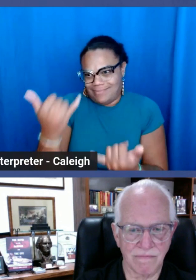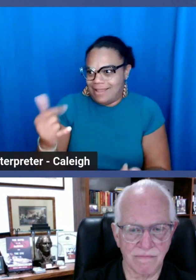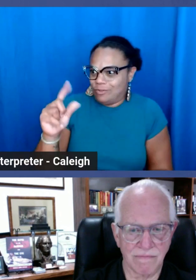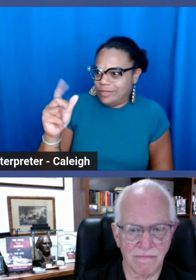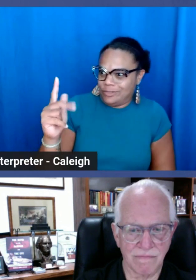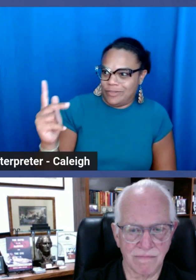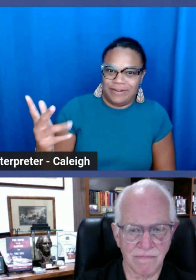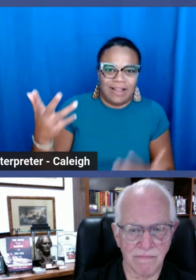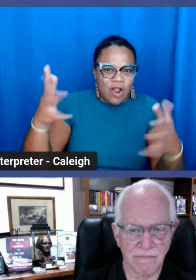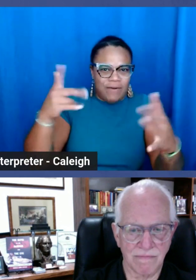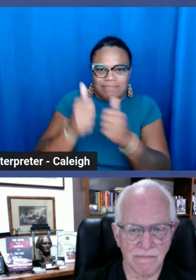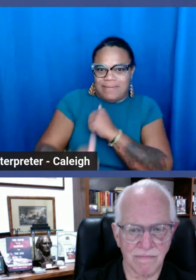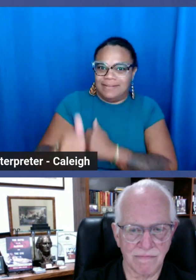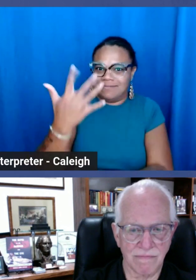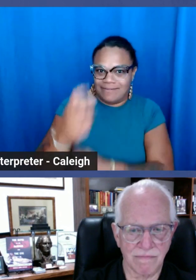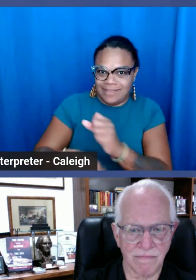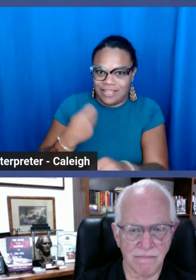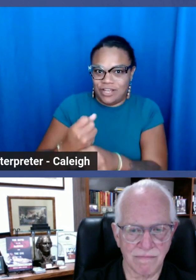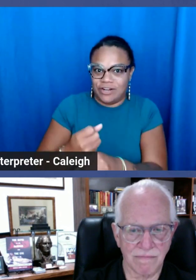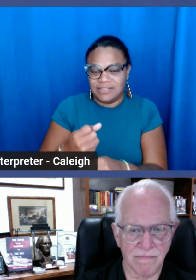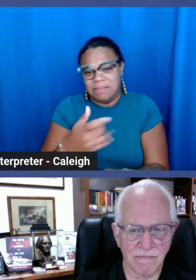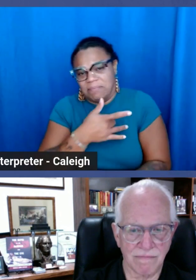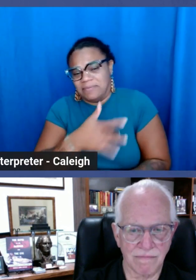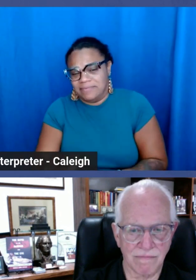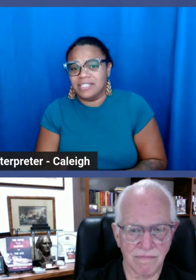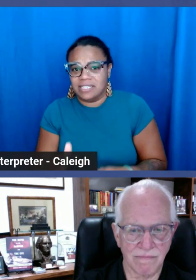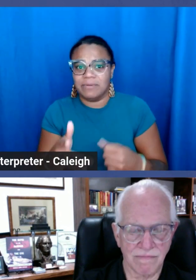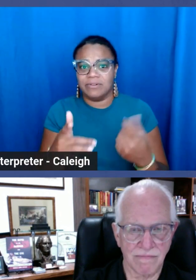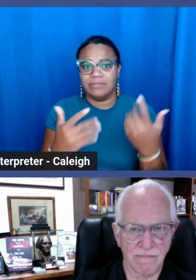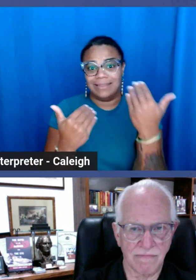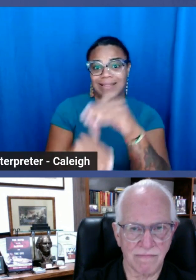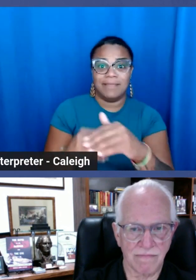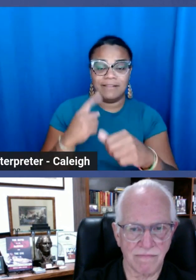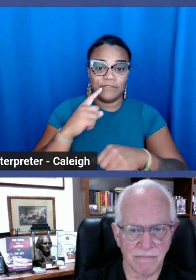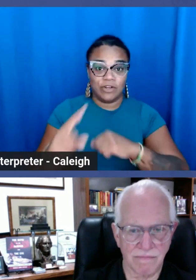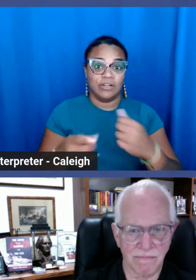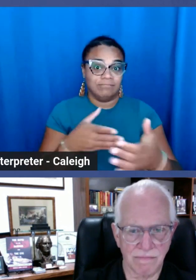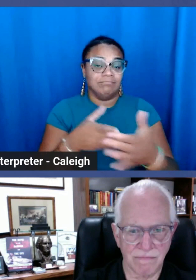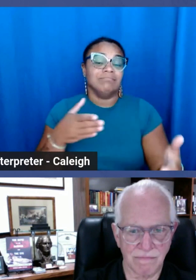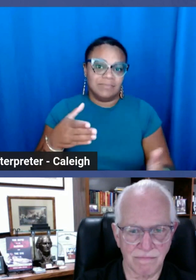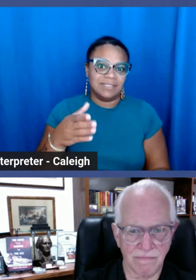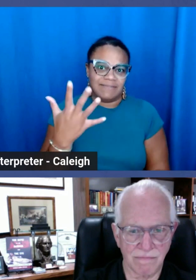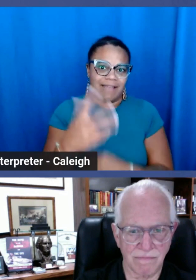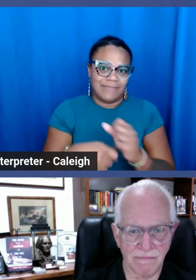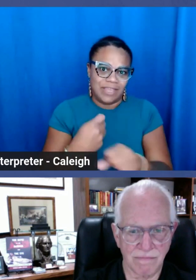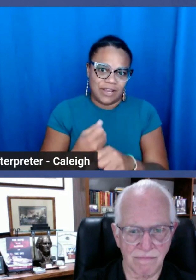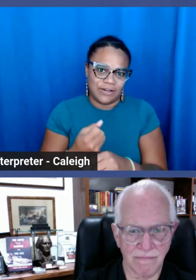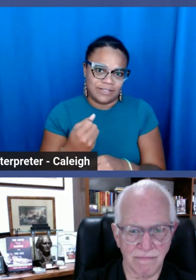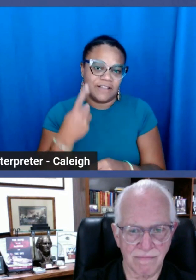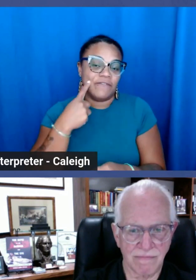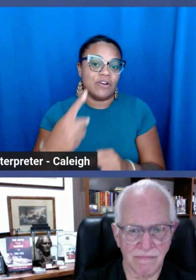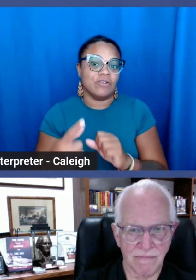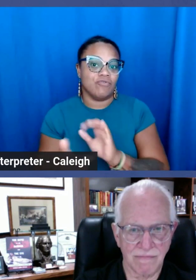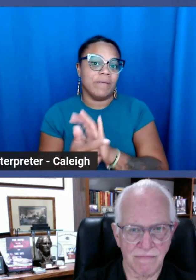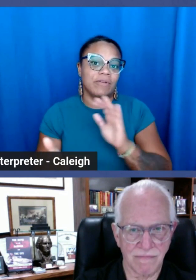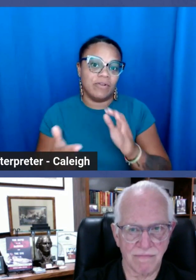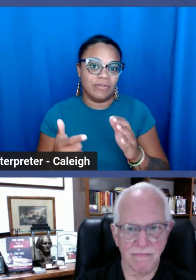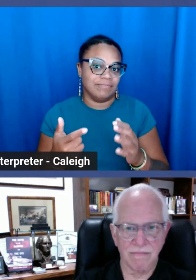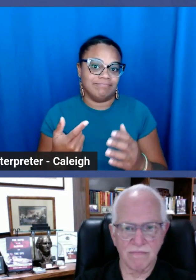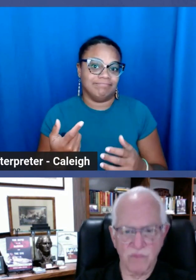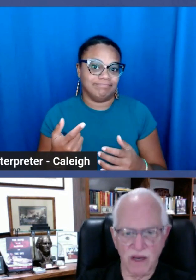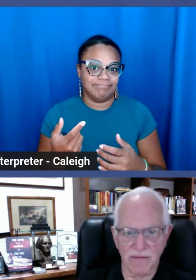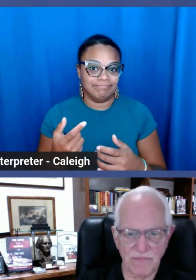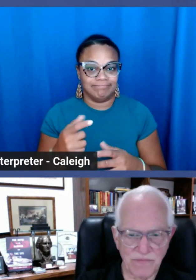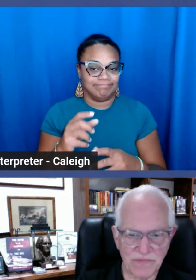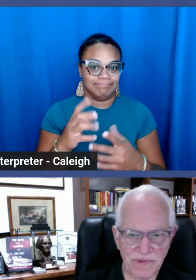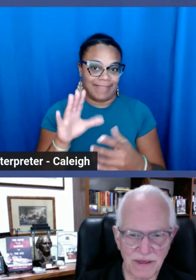5 years is a typical statute of limitations for a federal criminal offense. So, it's highly unlikely at this point